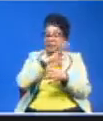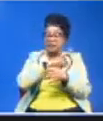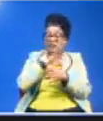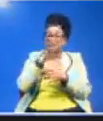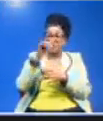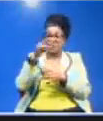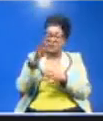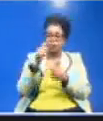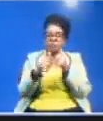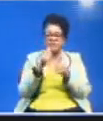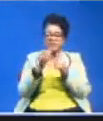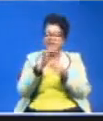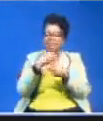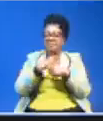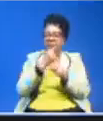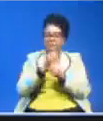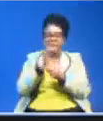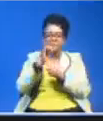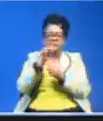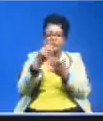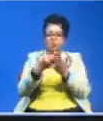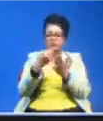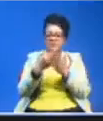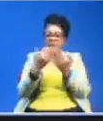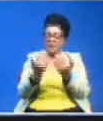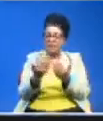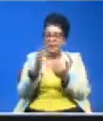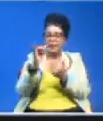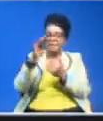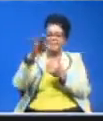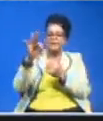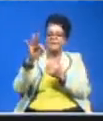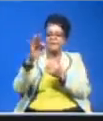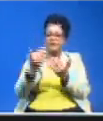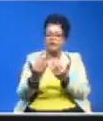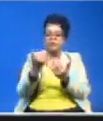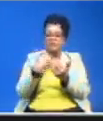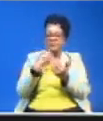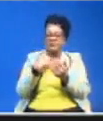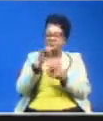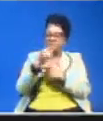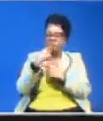that have pushed up borrowing costs. Currently, the IMF set threshold is